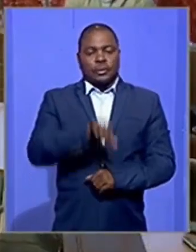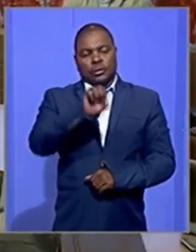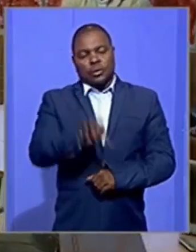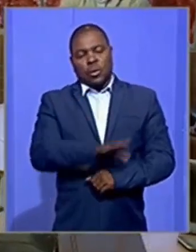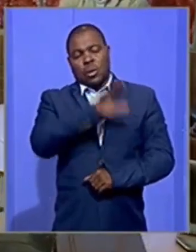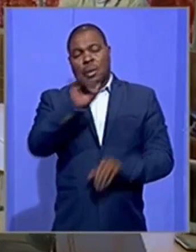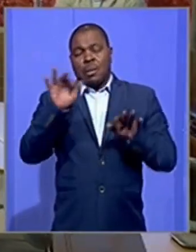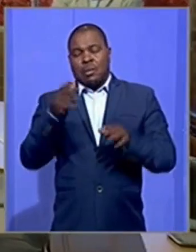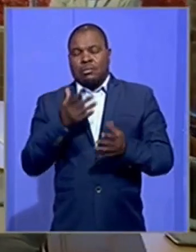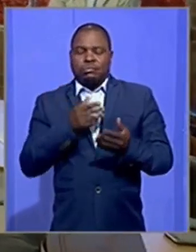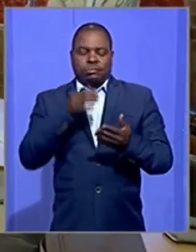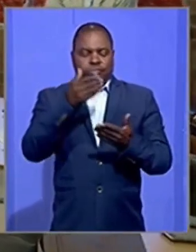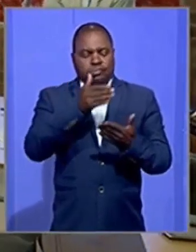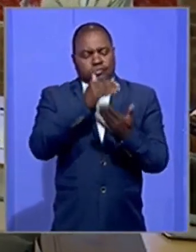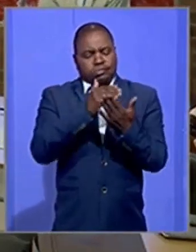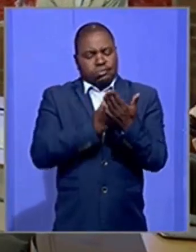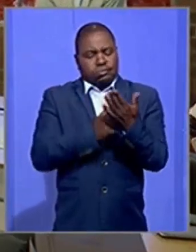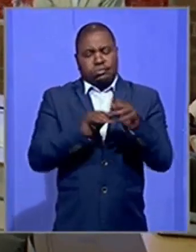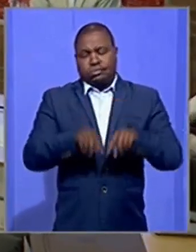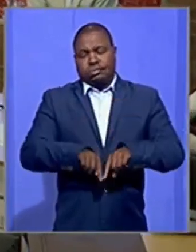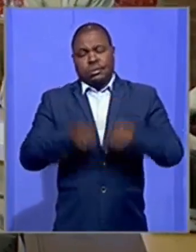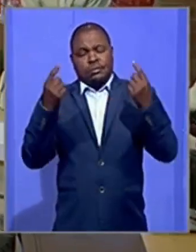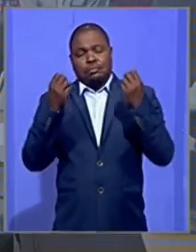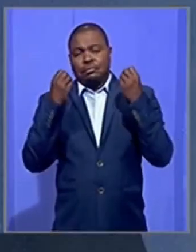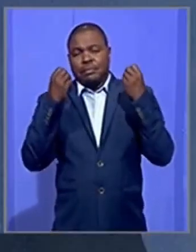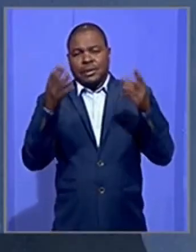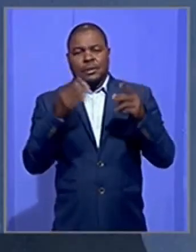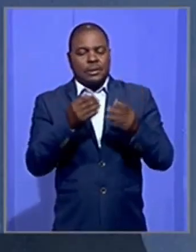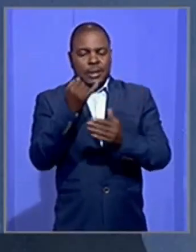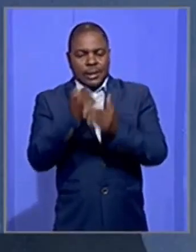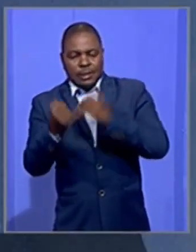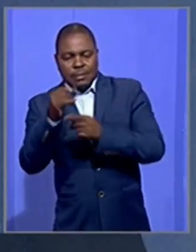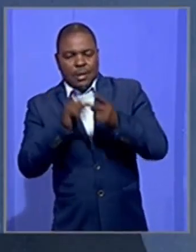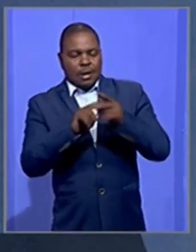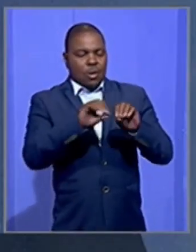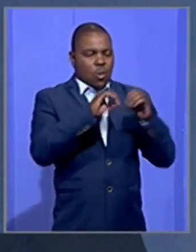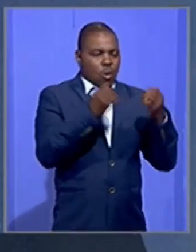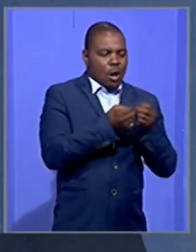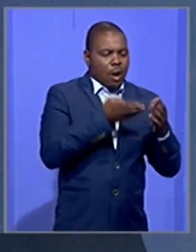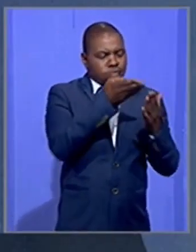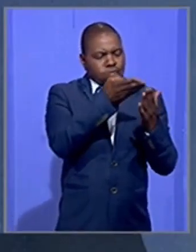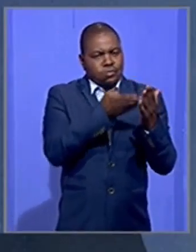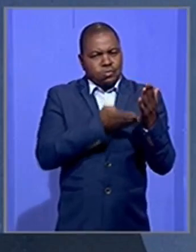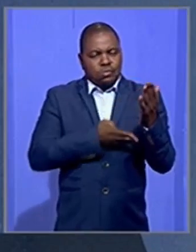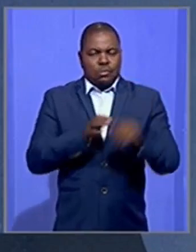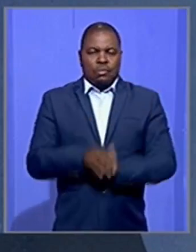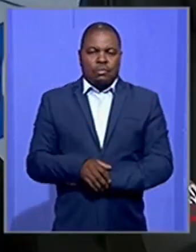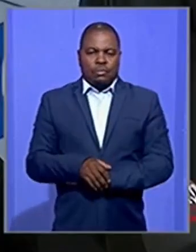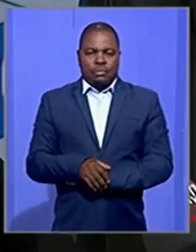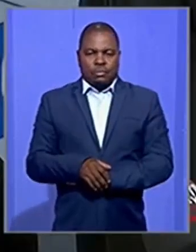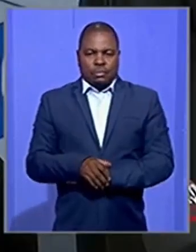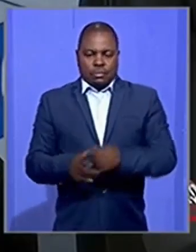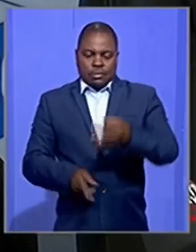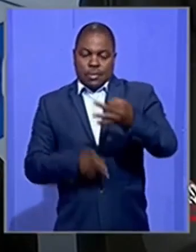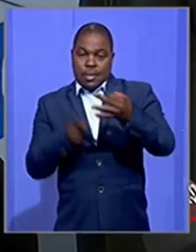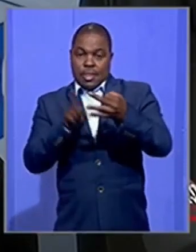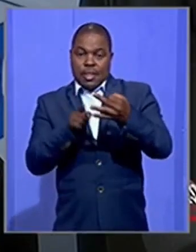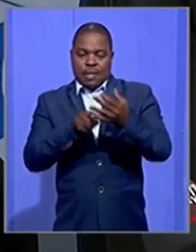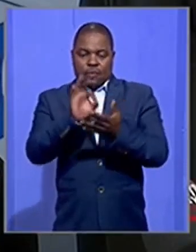boikgethelo go tswa mo bontlhopheng ba ba ikemetseng le mo makokong a dipolotiki. The third ballot then is